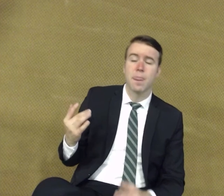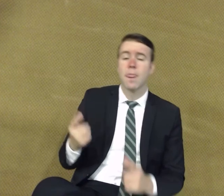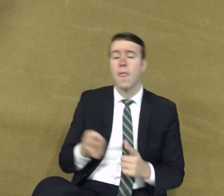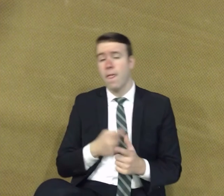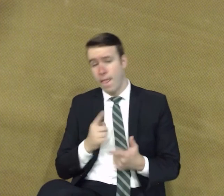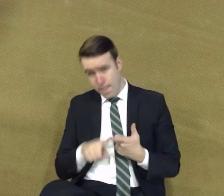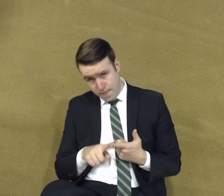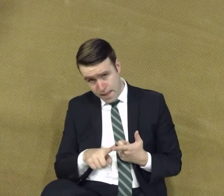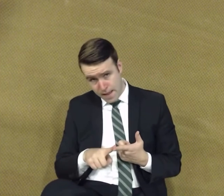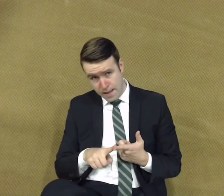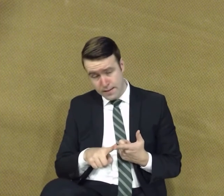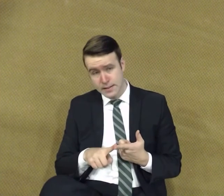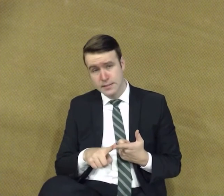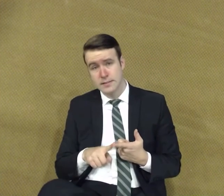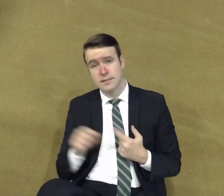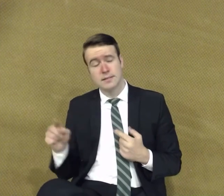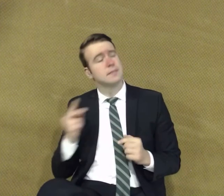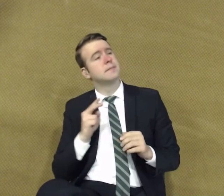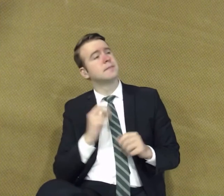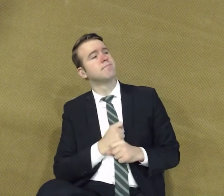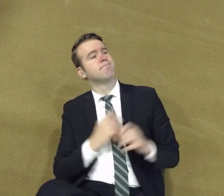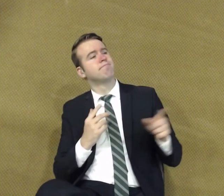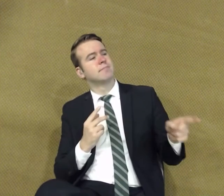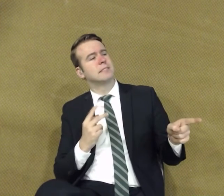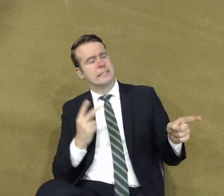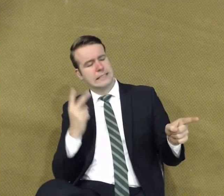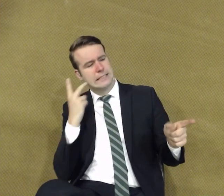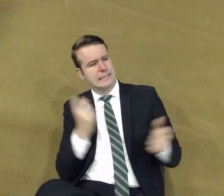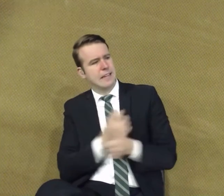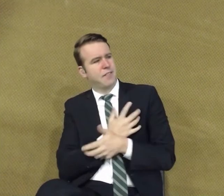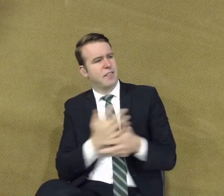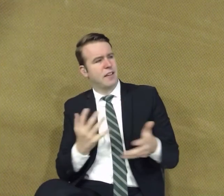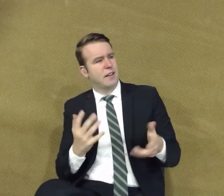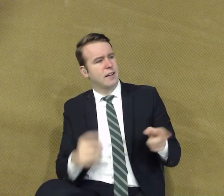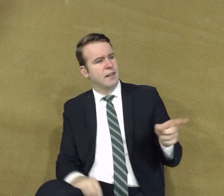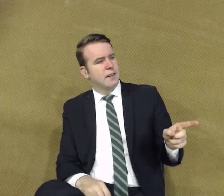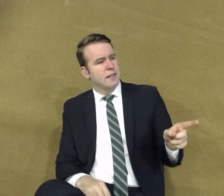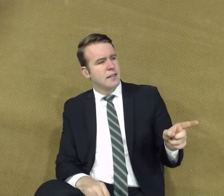And then in her mind's eye, Deborah sees all this, and